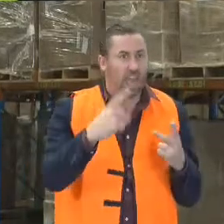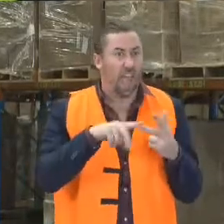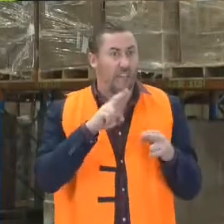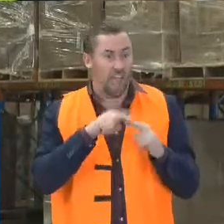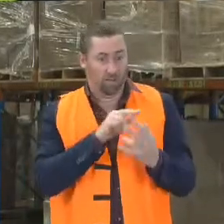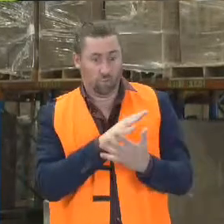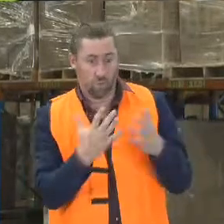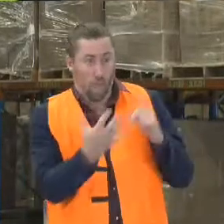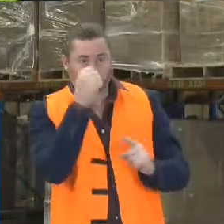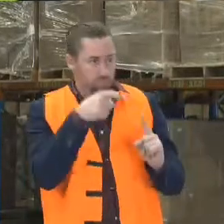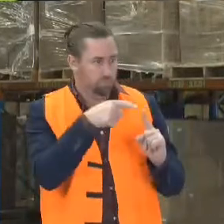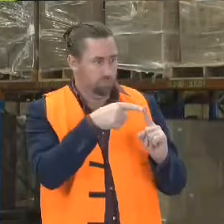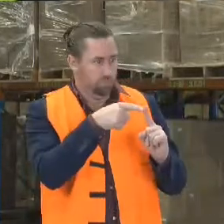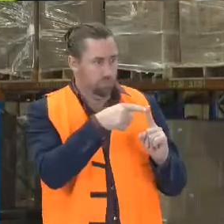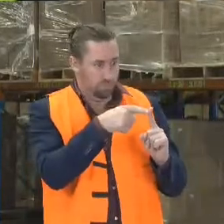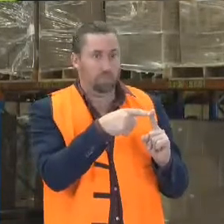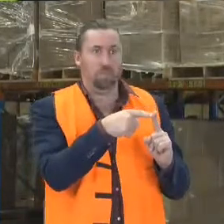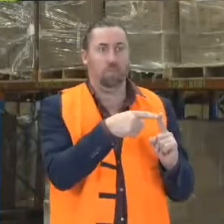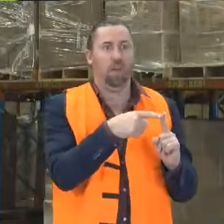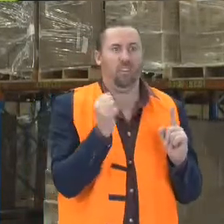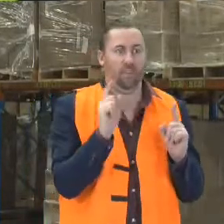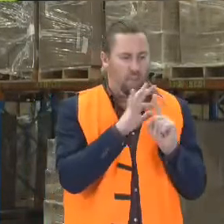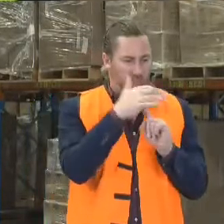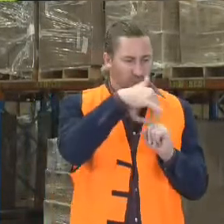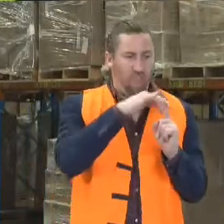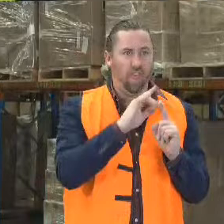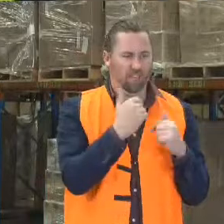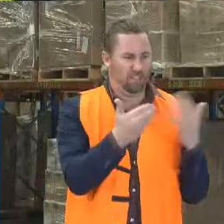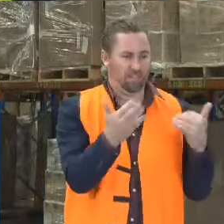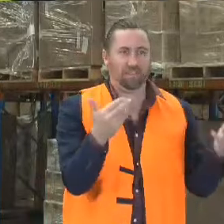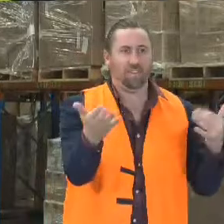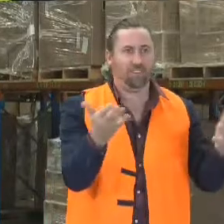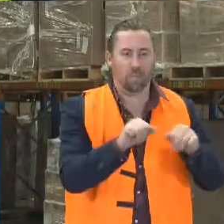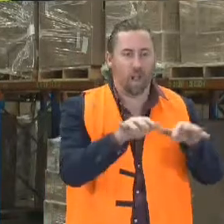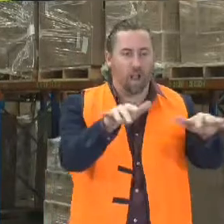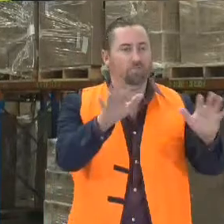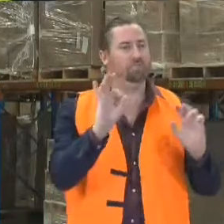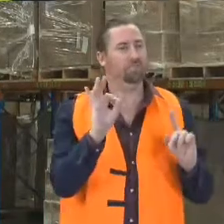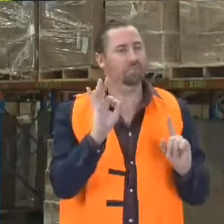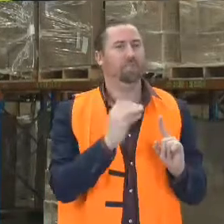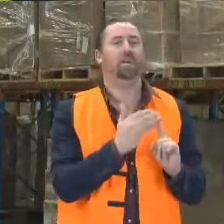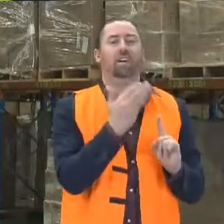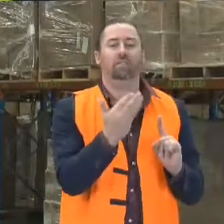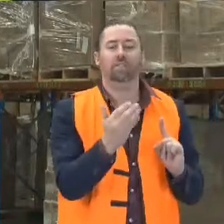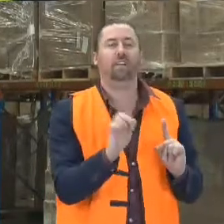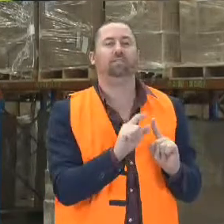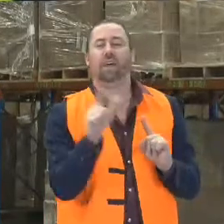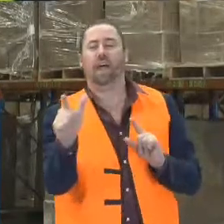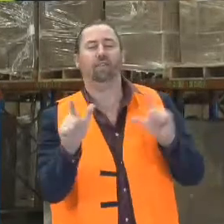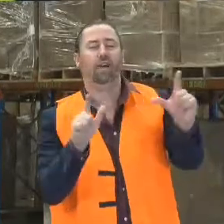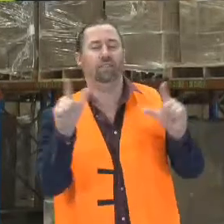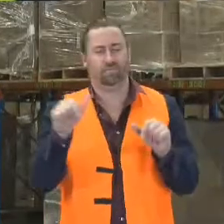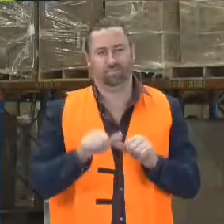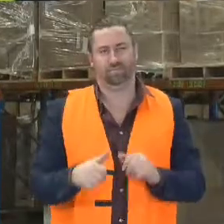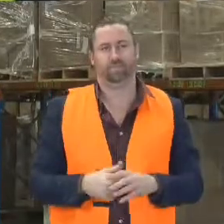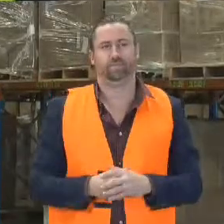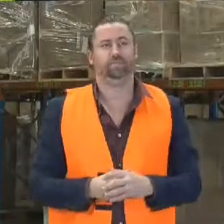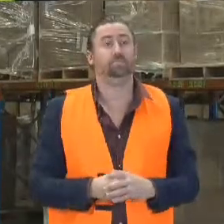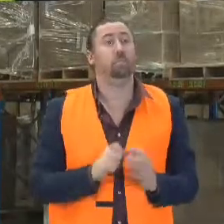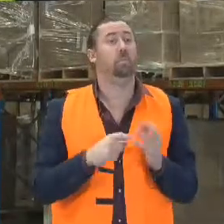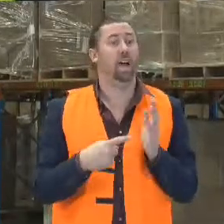case, and also don't go to places where there are high numbers of cases. Now, this warehouse here today